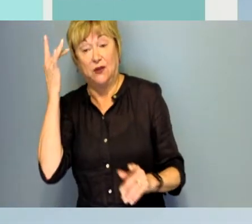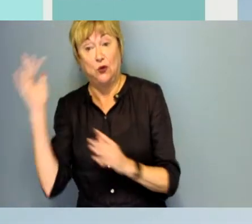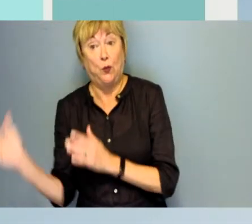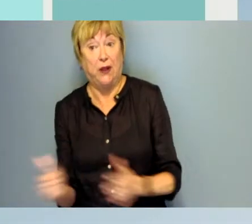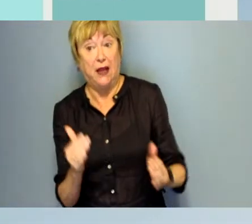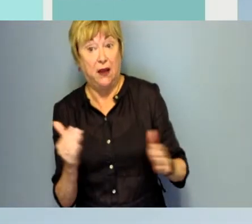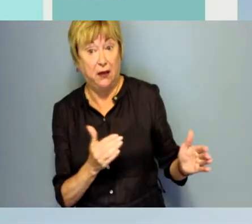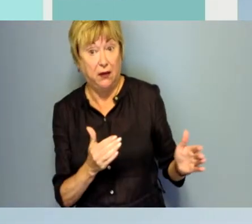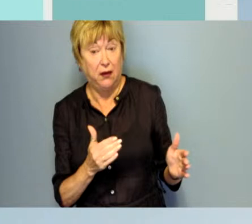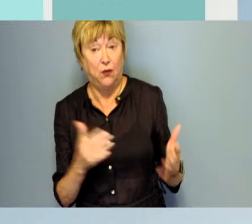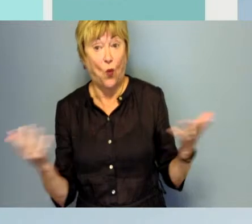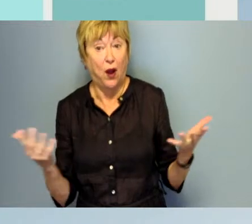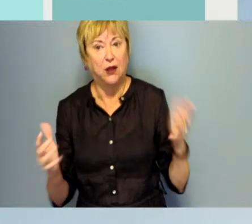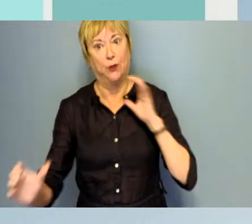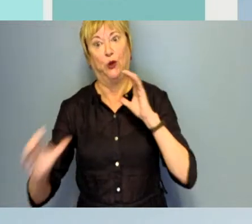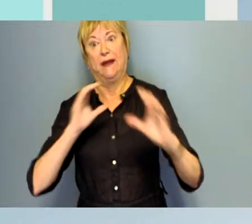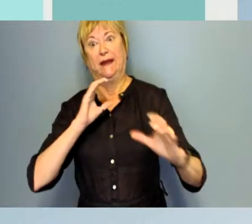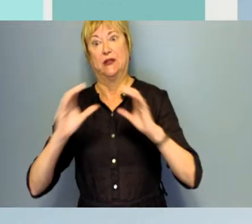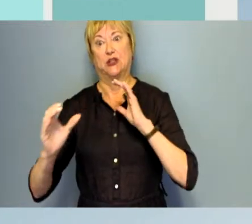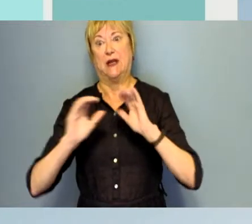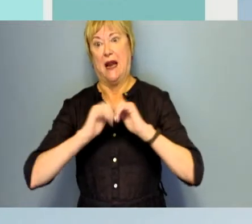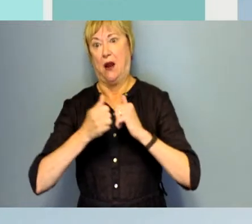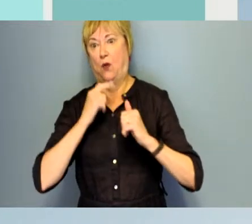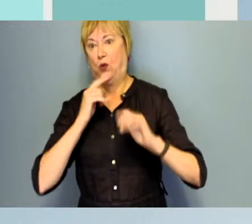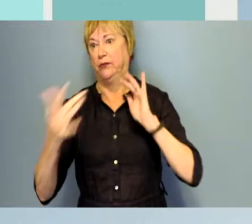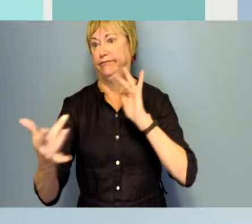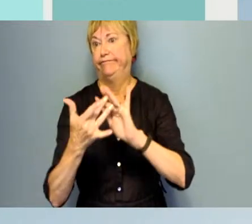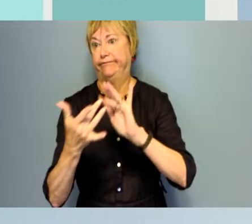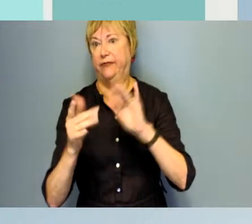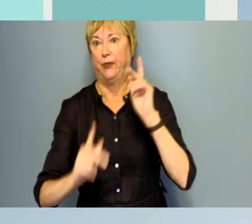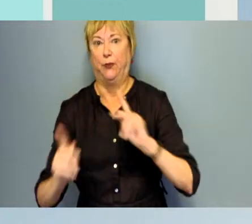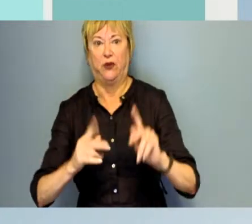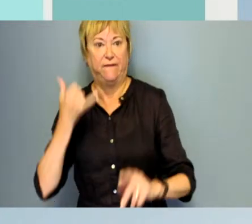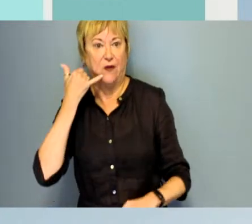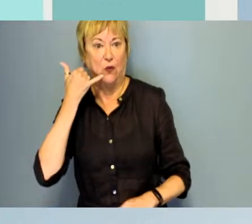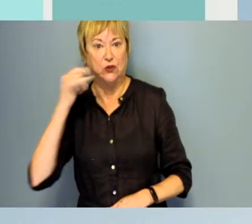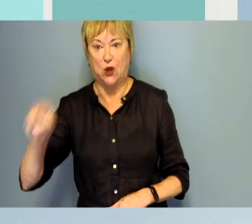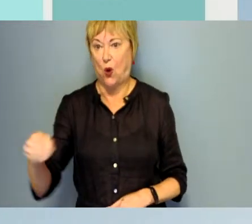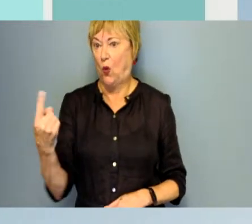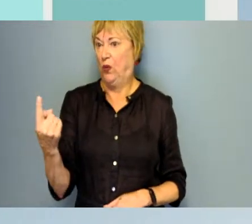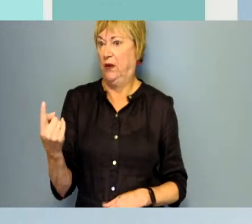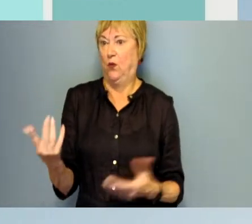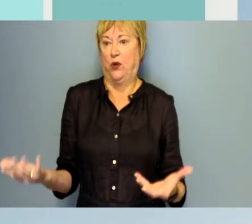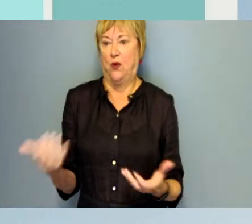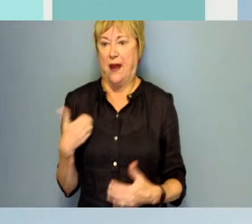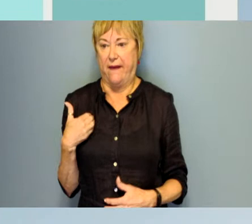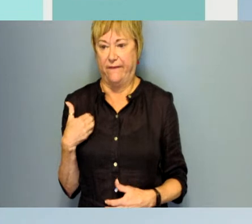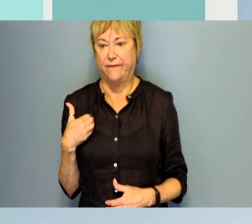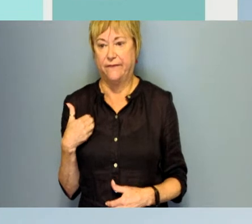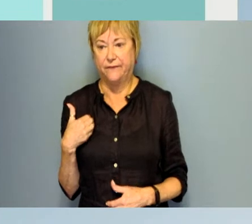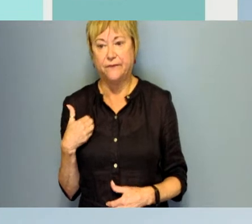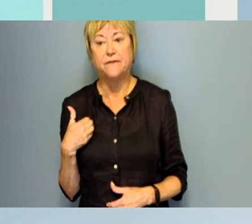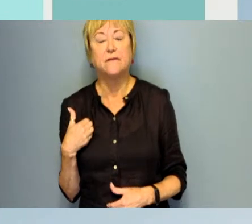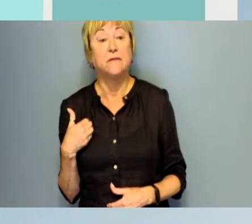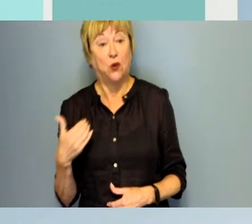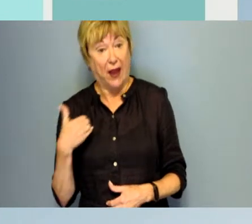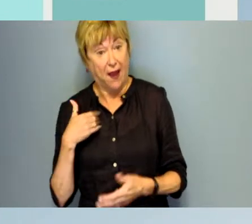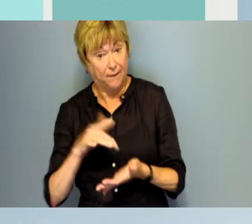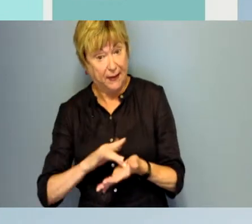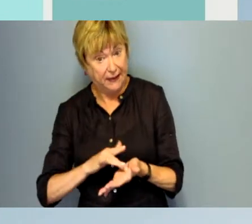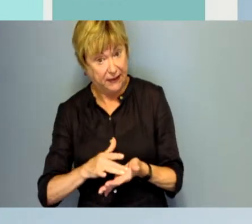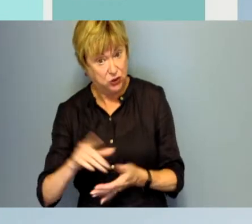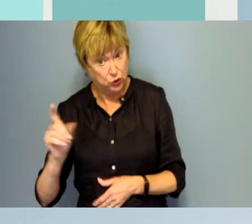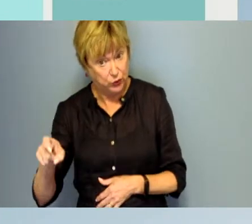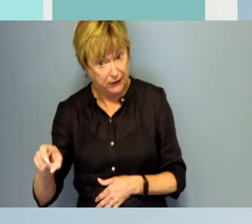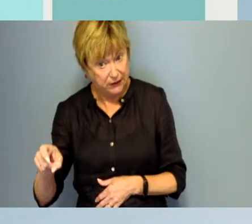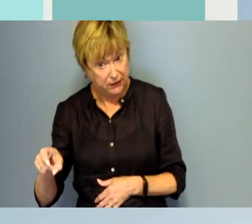is communication. How are you going to talk to people if your phone is your only line of communication? Do you have any medication that you need?